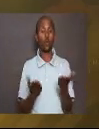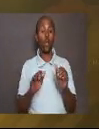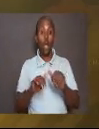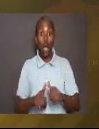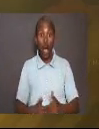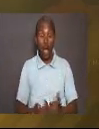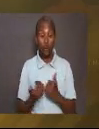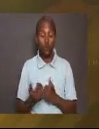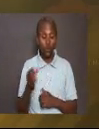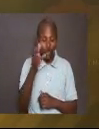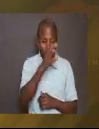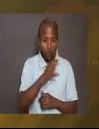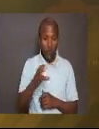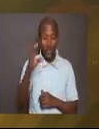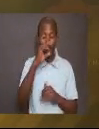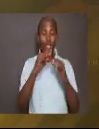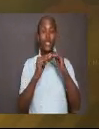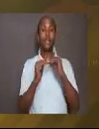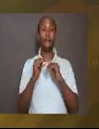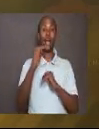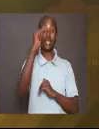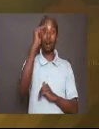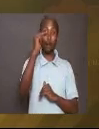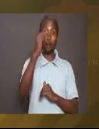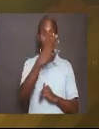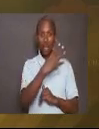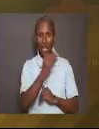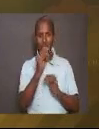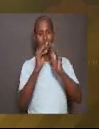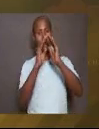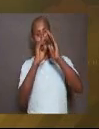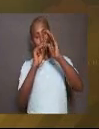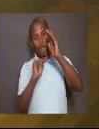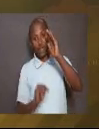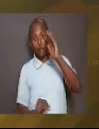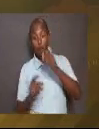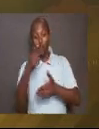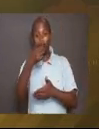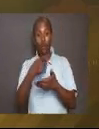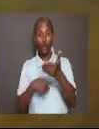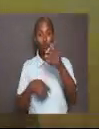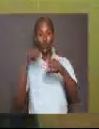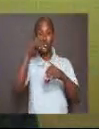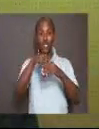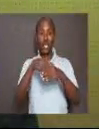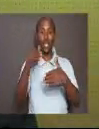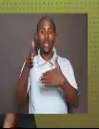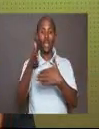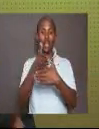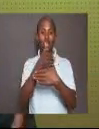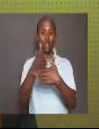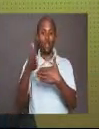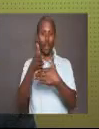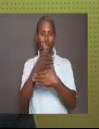how to find the maximum and minimum values in the interval.